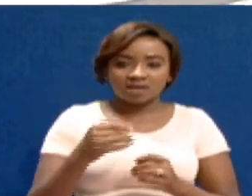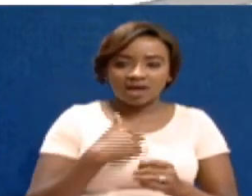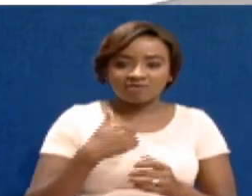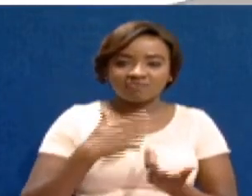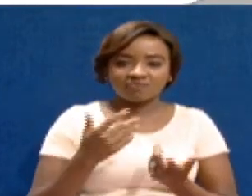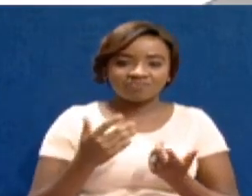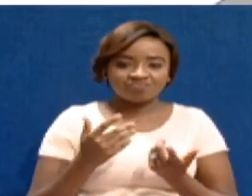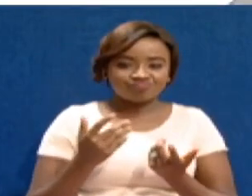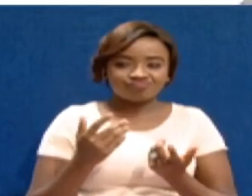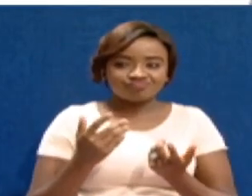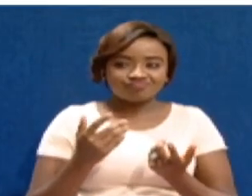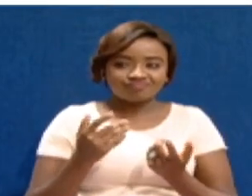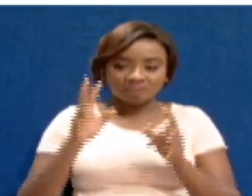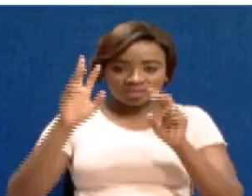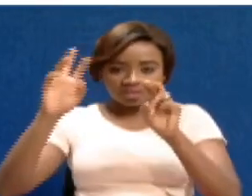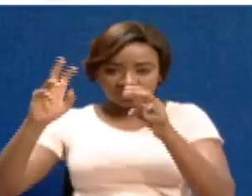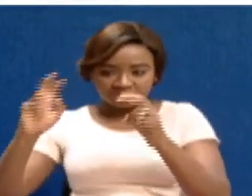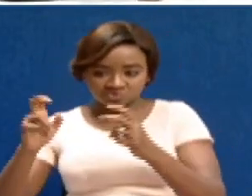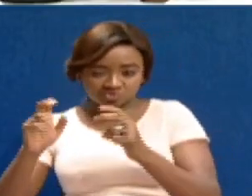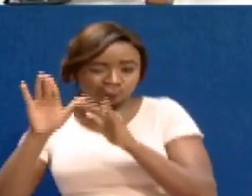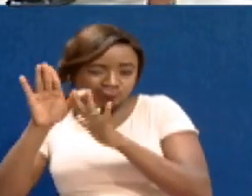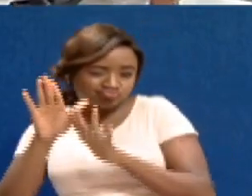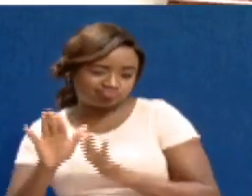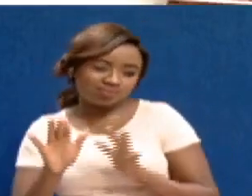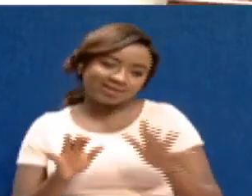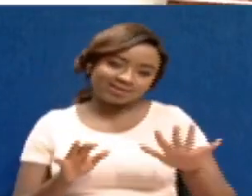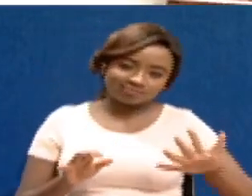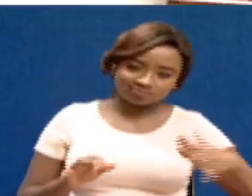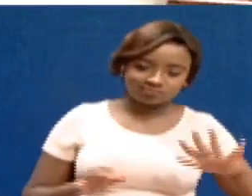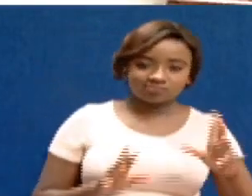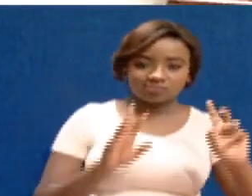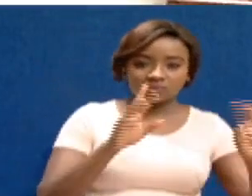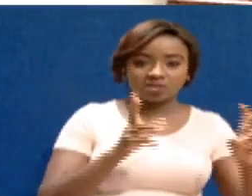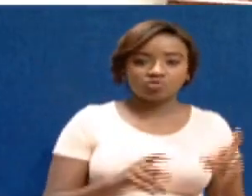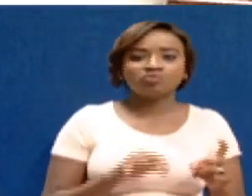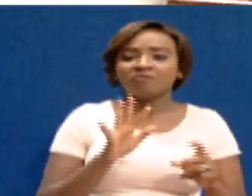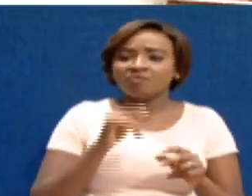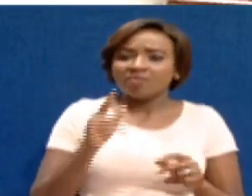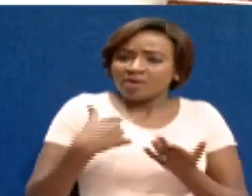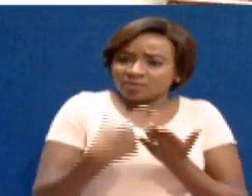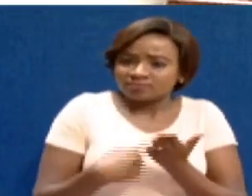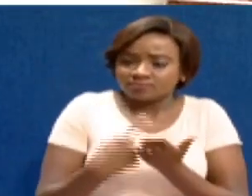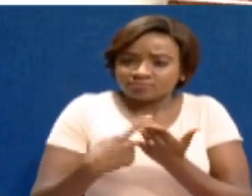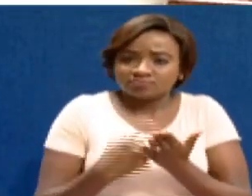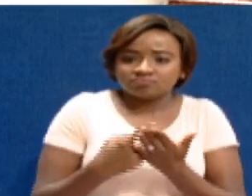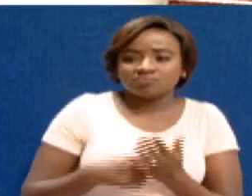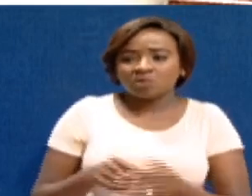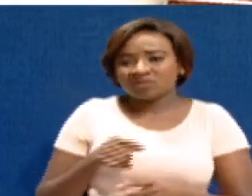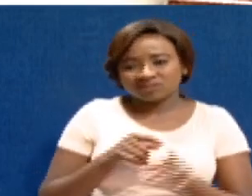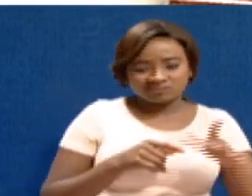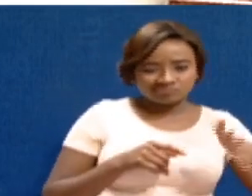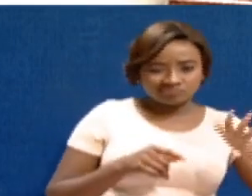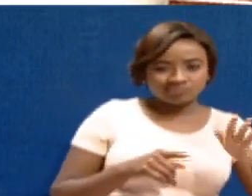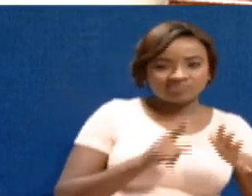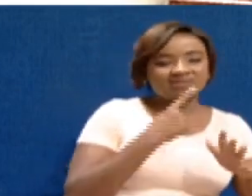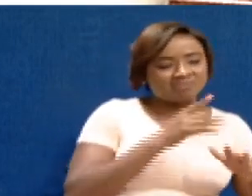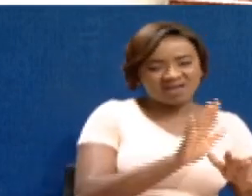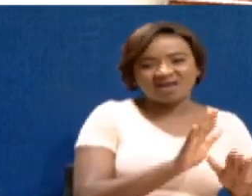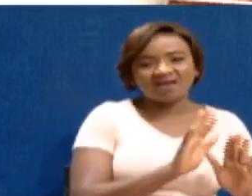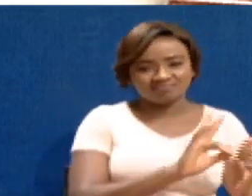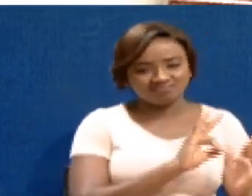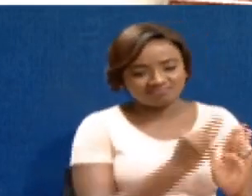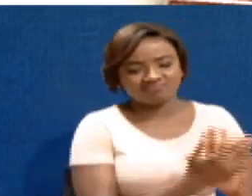and non-contentious issues. And they continued to deliberate on them. On the non-contentious issues, they shelved them and said no one has a problem with this. And then